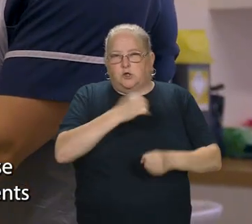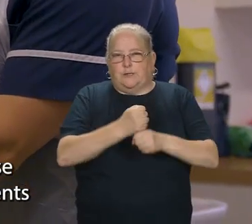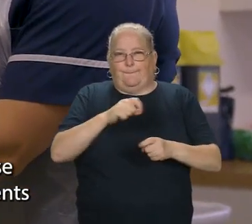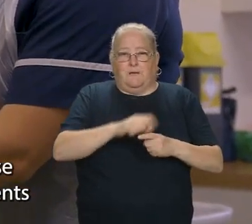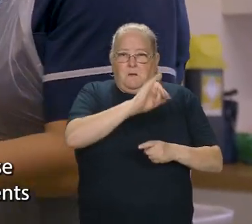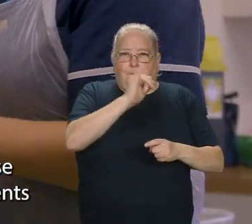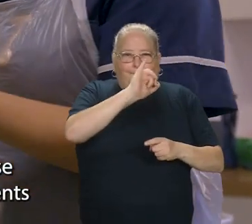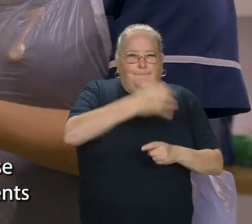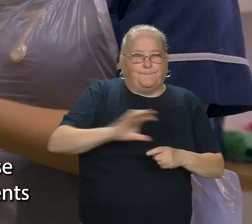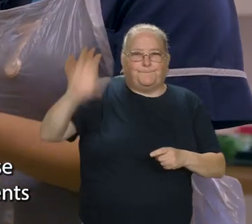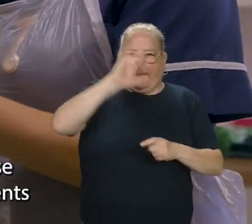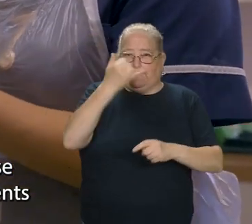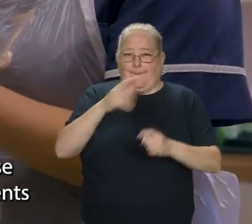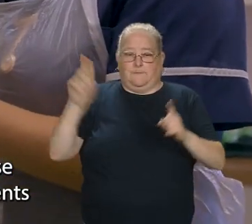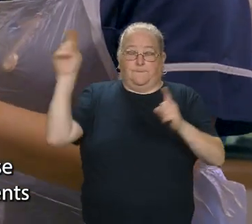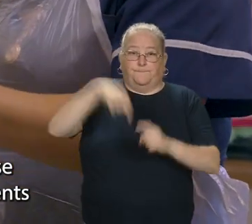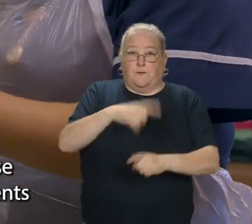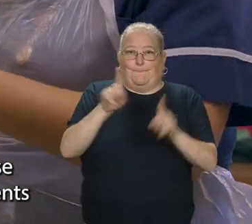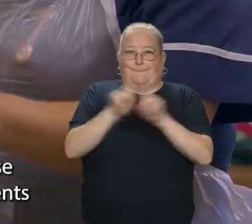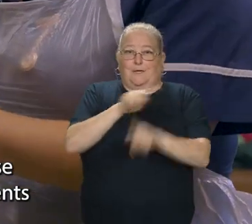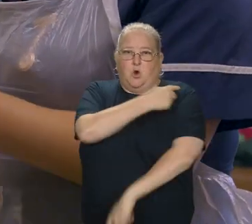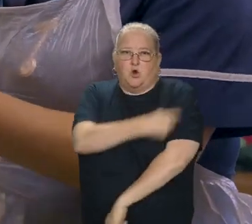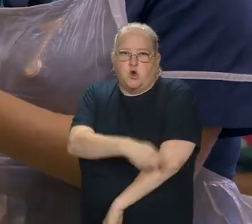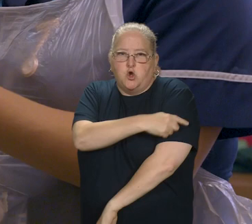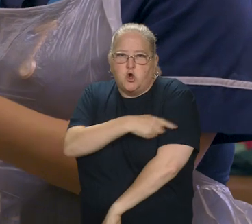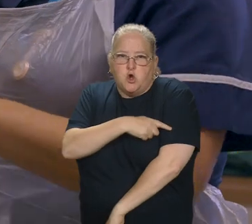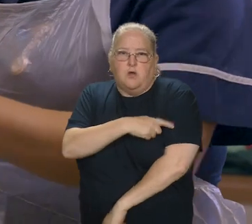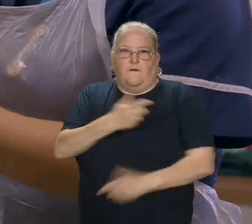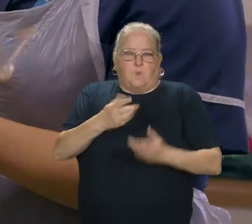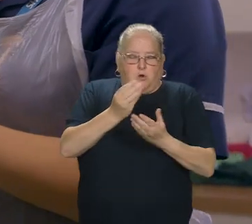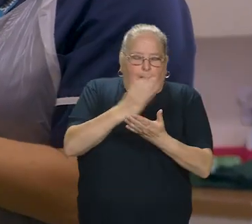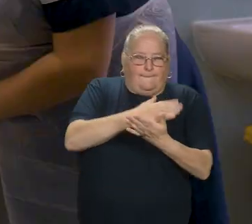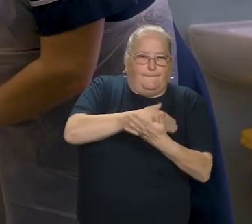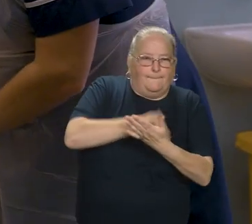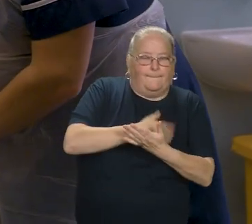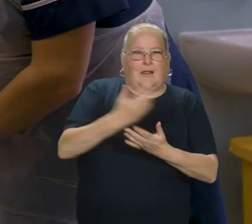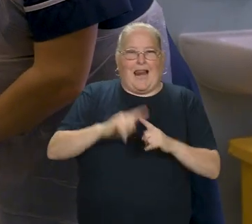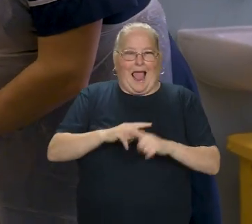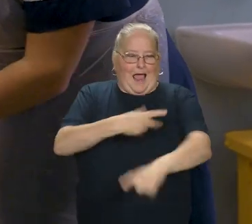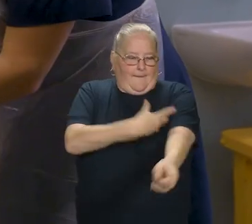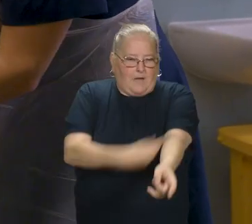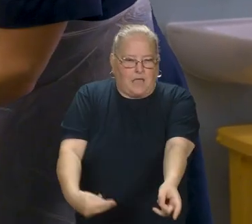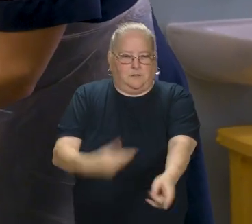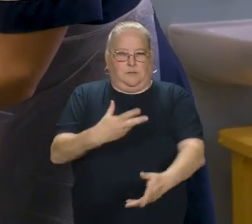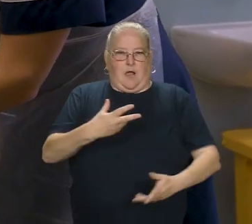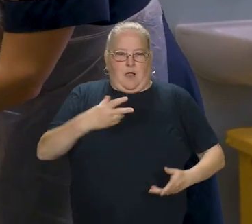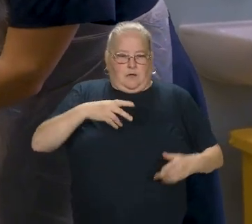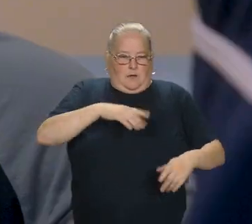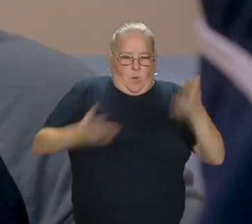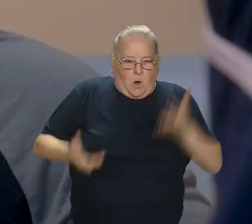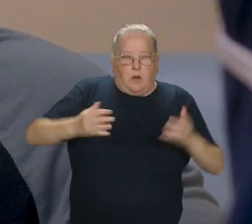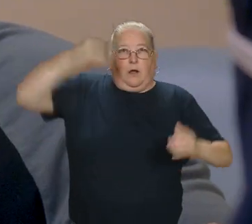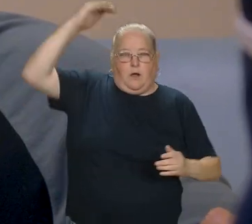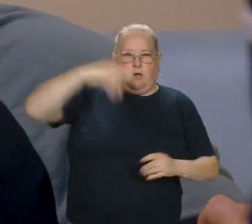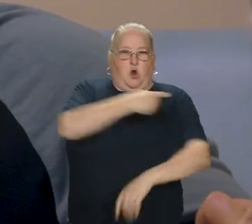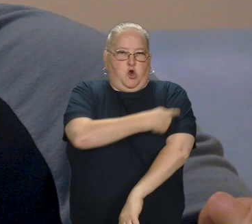see a practice nurse or healthcare assistant for some elements of the physical health check and a GP for other elements, and